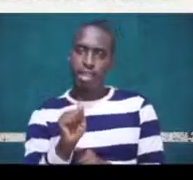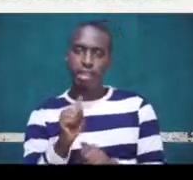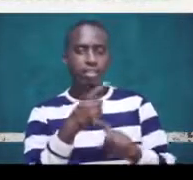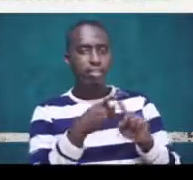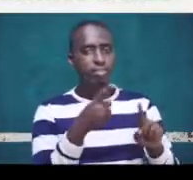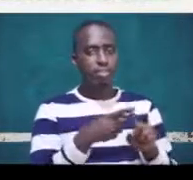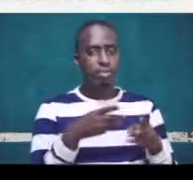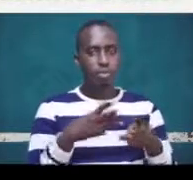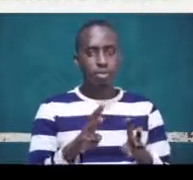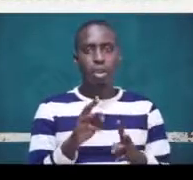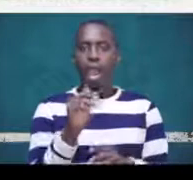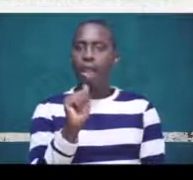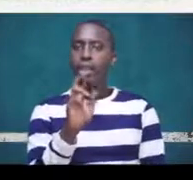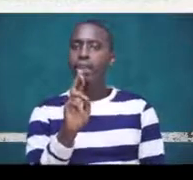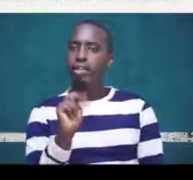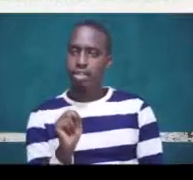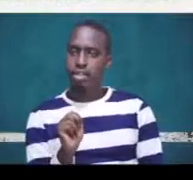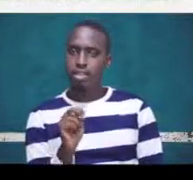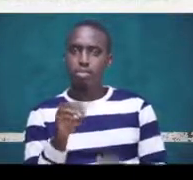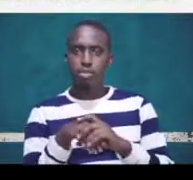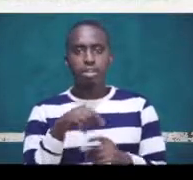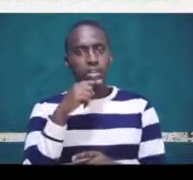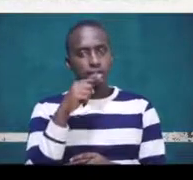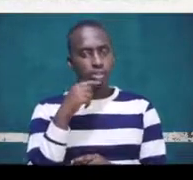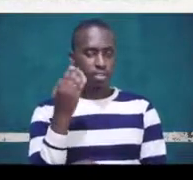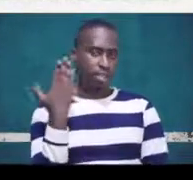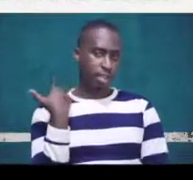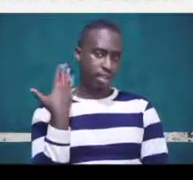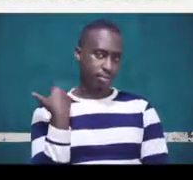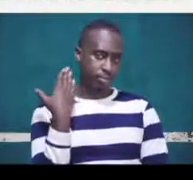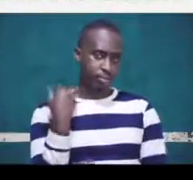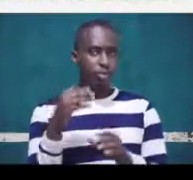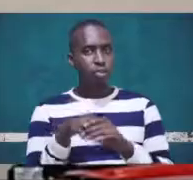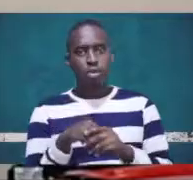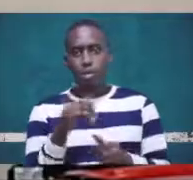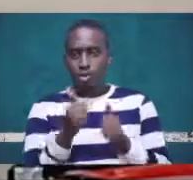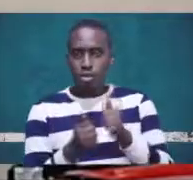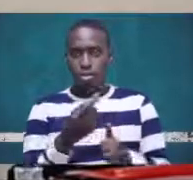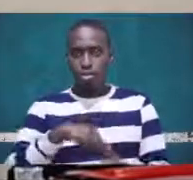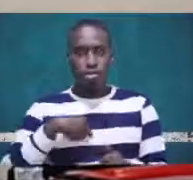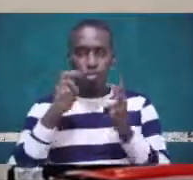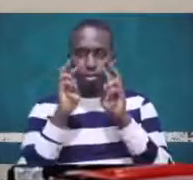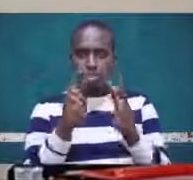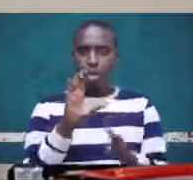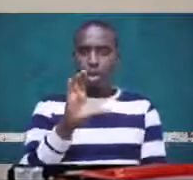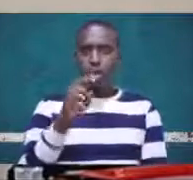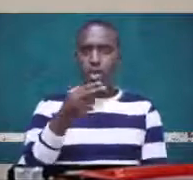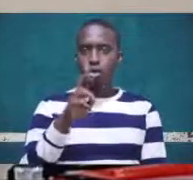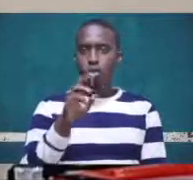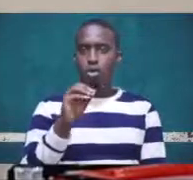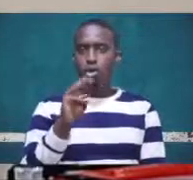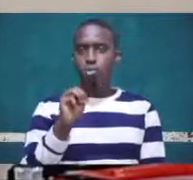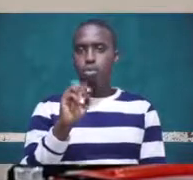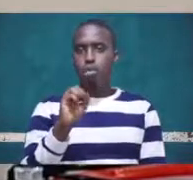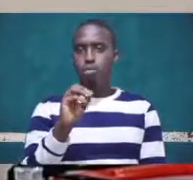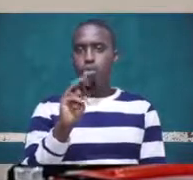of RNA in the lessons previously, in which we were looking at the chromosome, then the components, then the